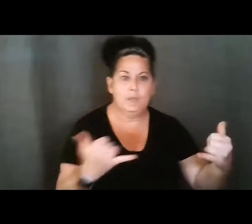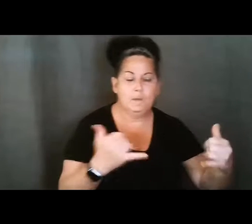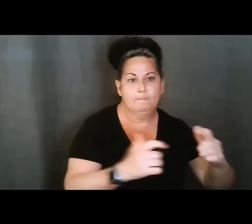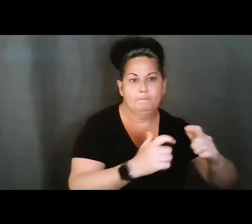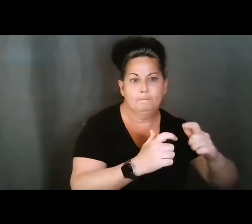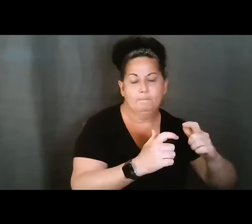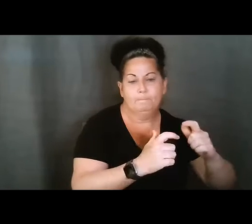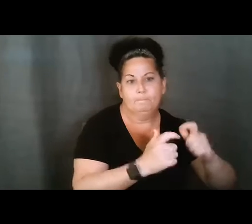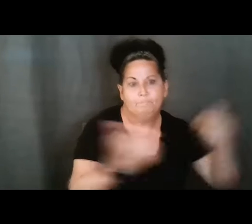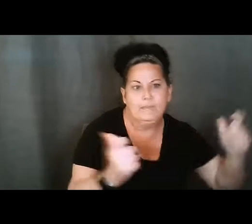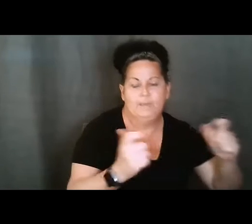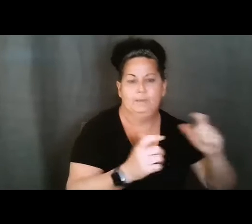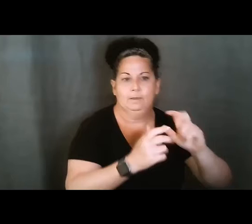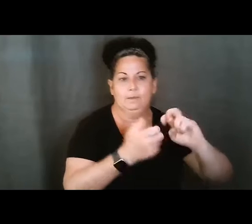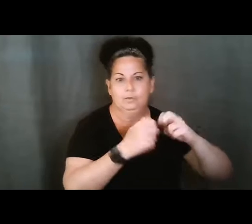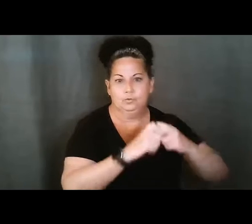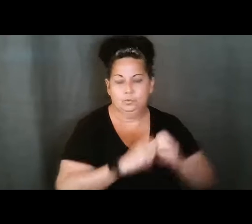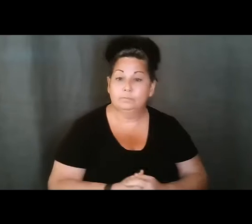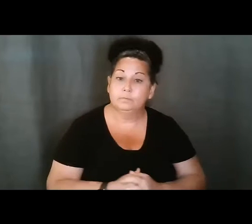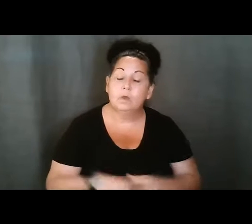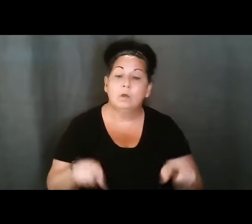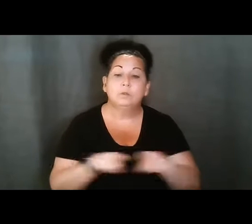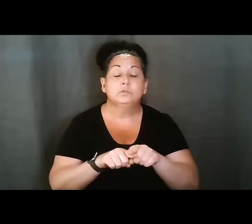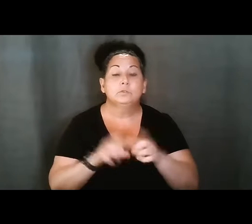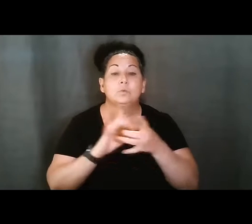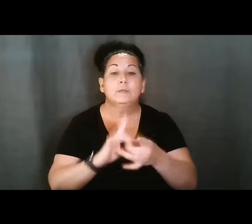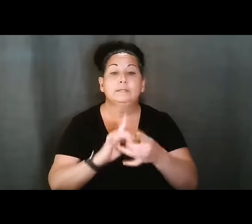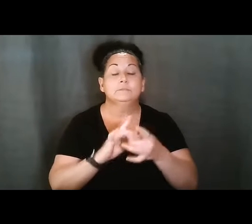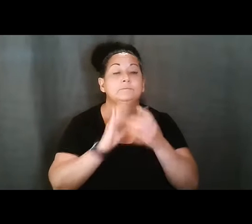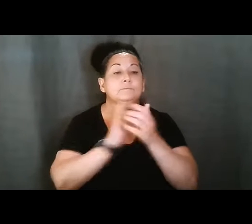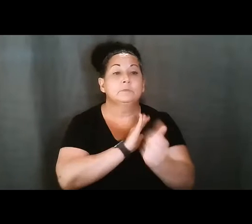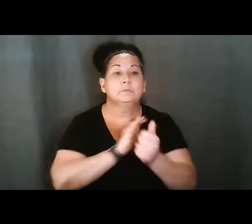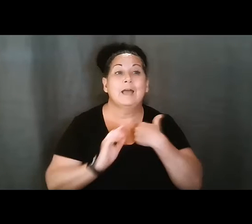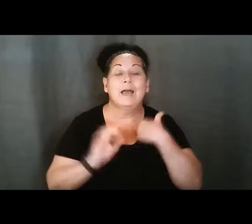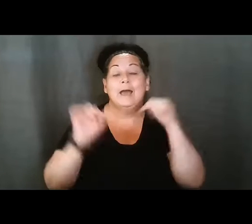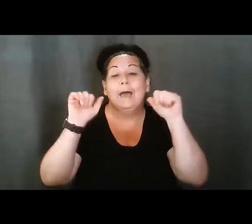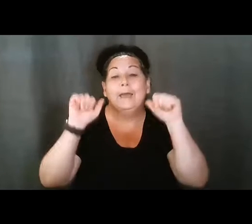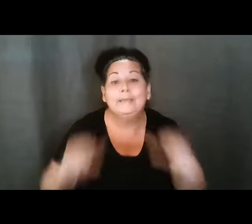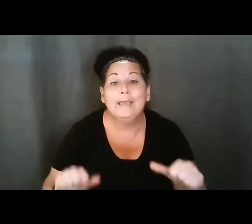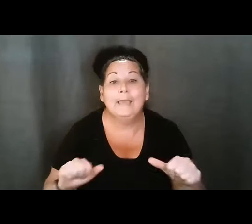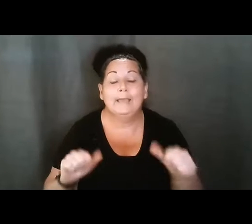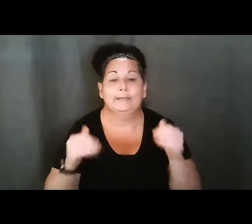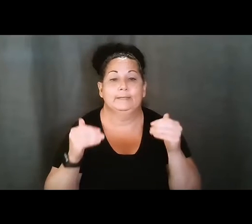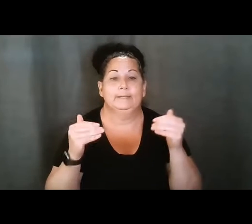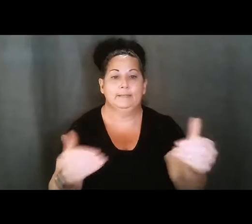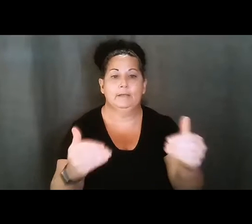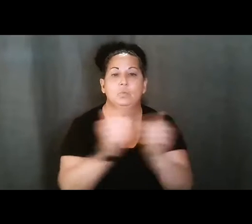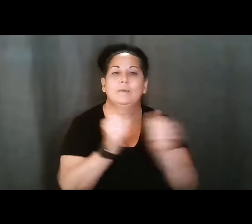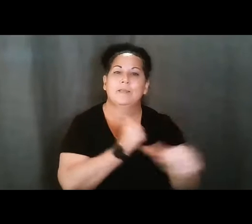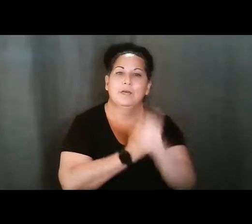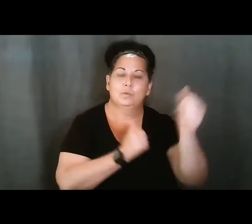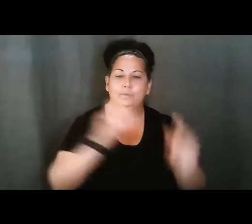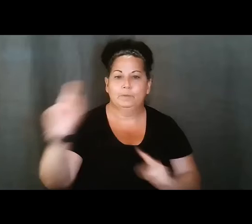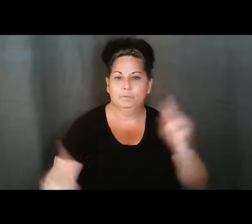I can get along with other people. I can. We want I to be understood because it brings about a sense